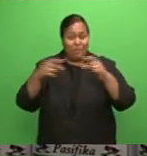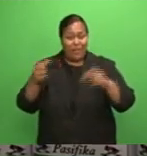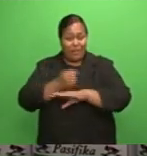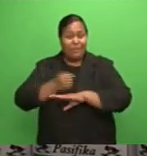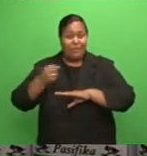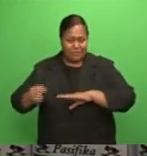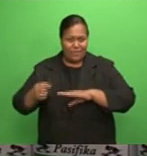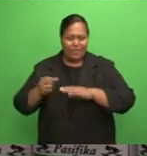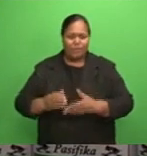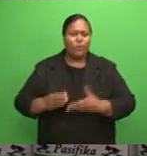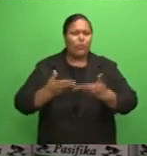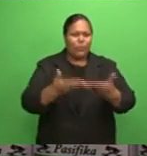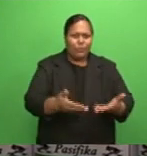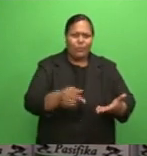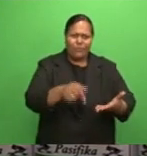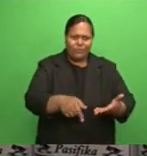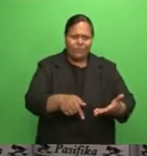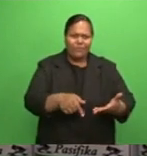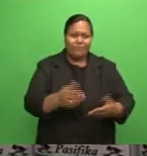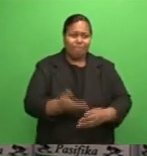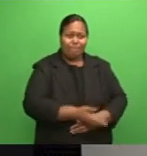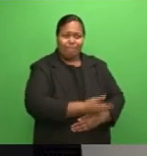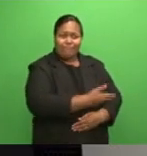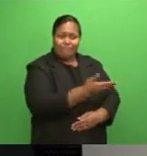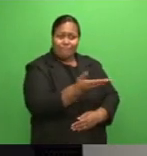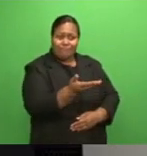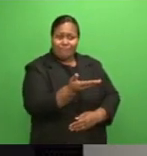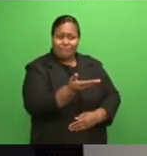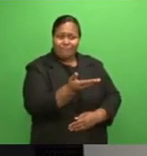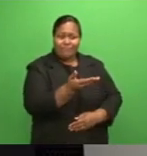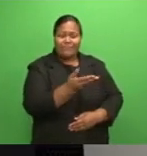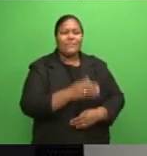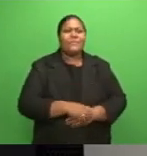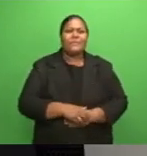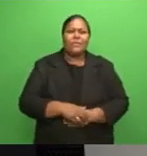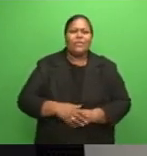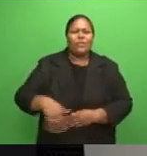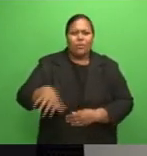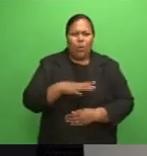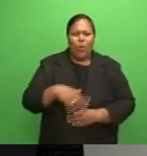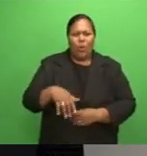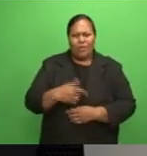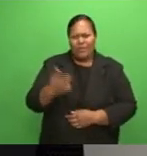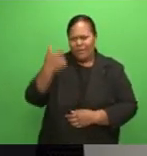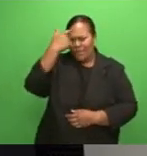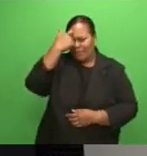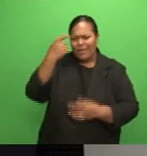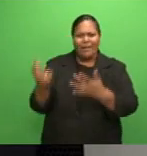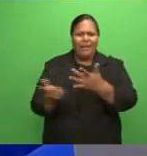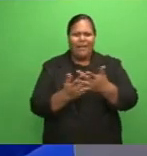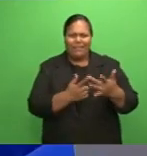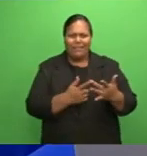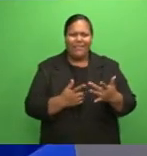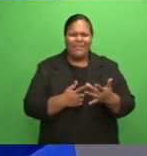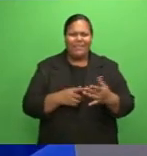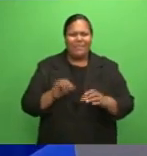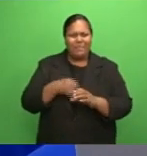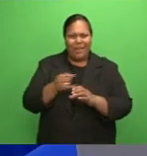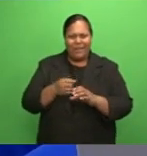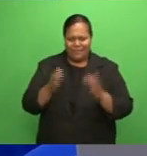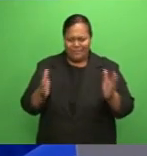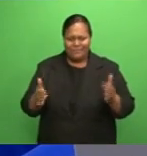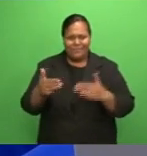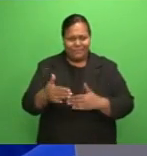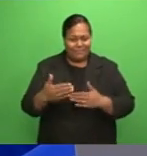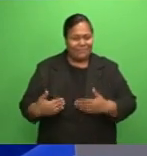systems, emergency trolleys, hand sanitizers, infrared thermometers and other medical kits too. Health Minister Dr.